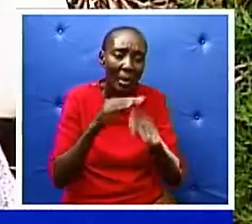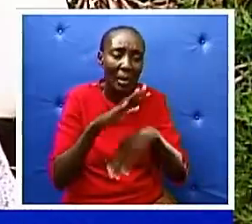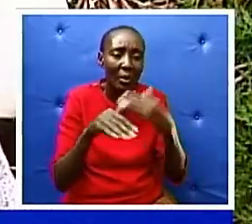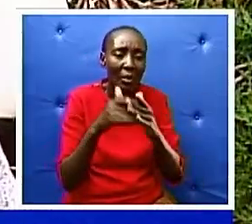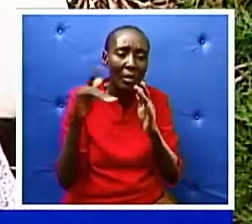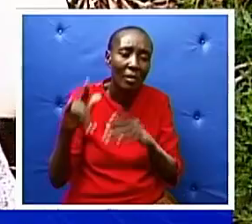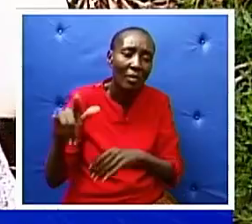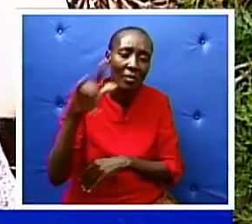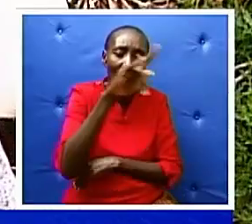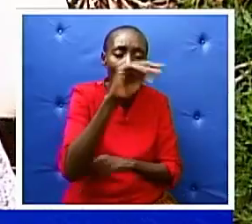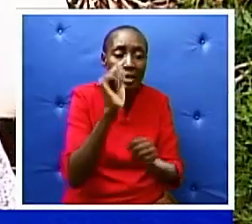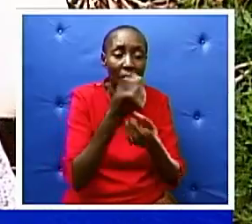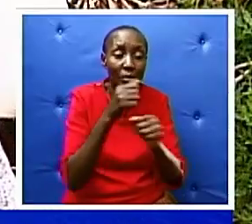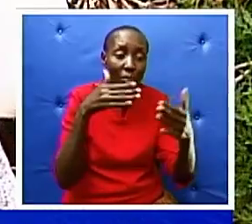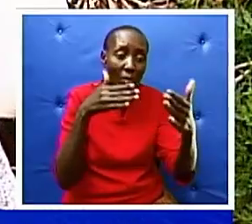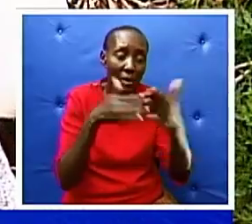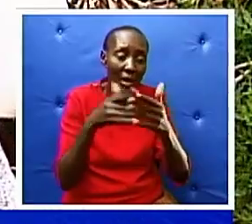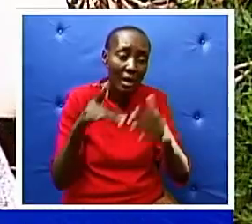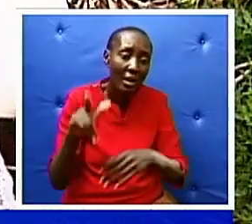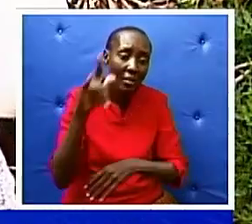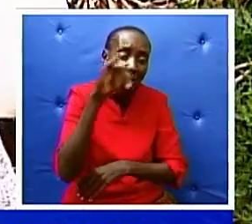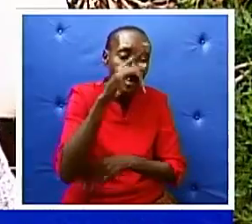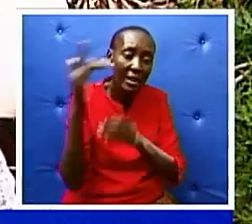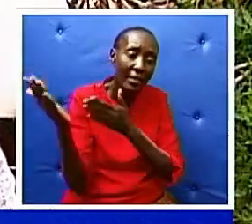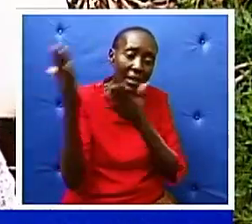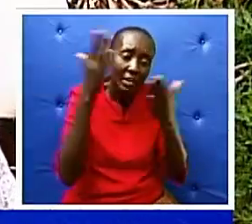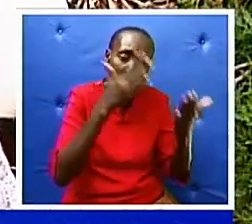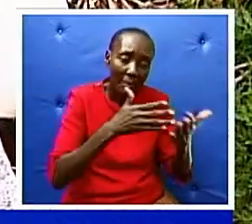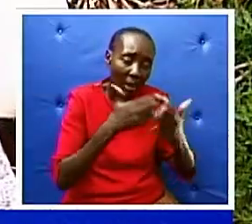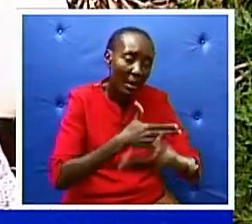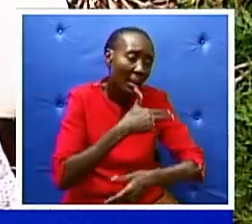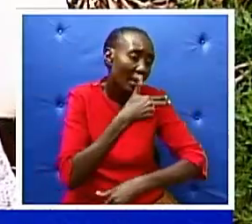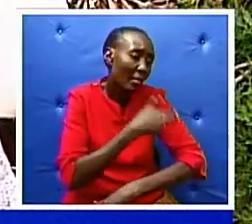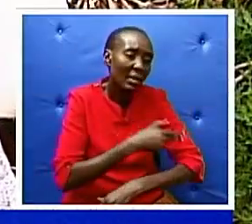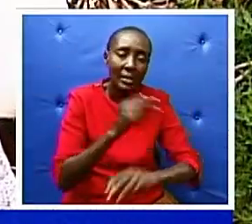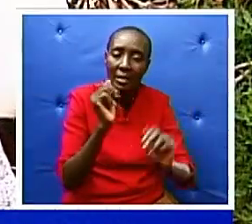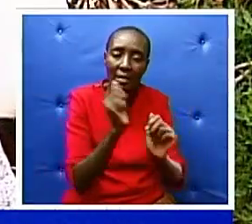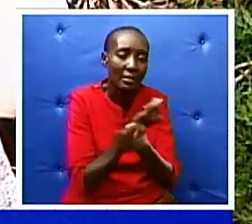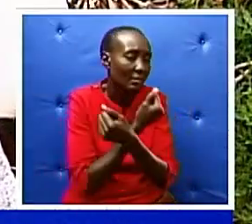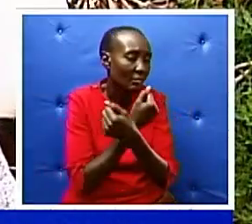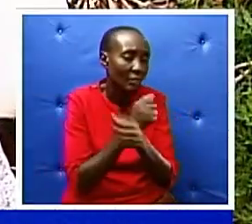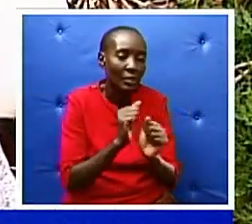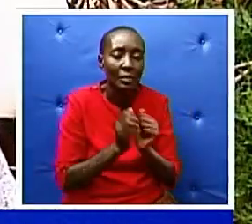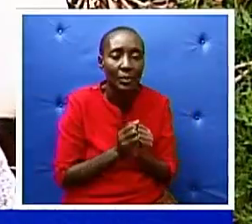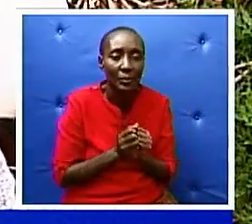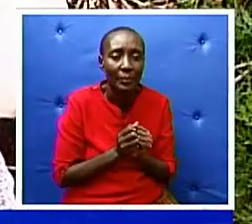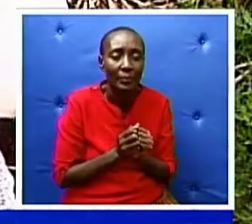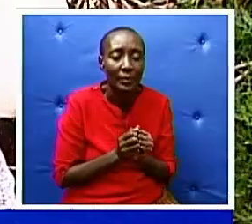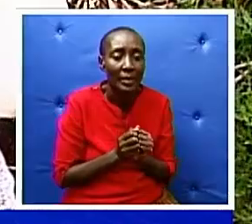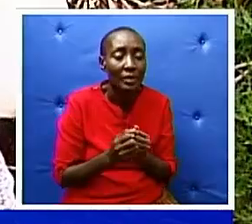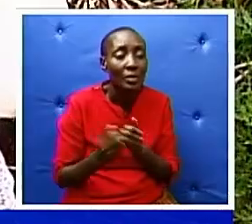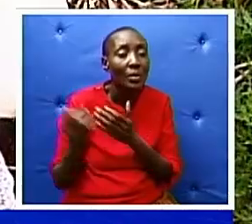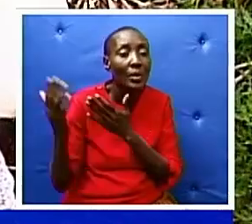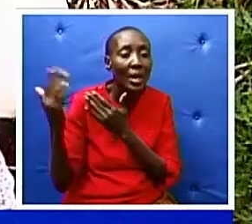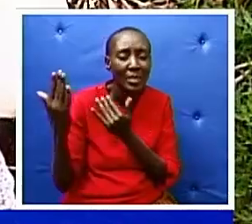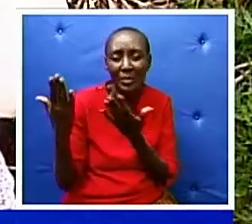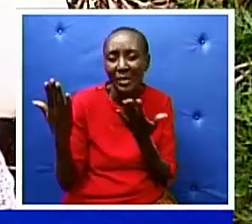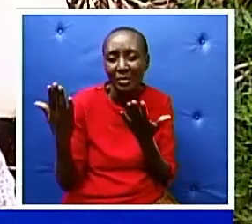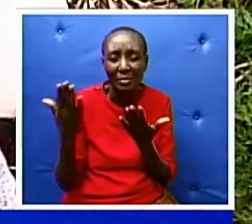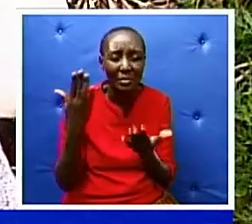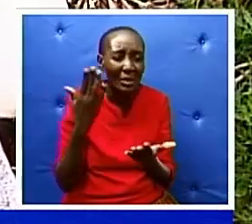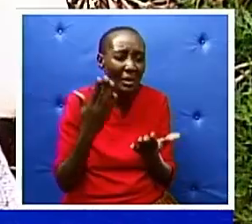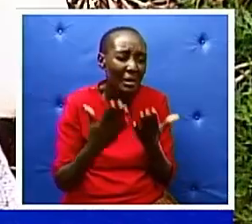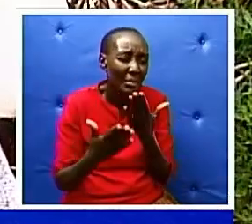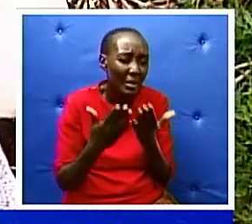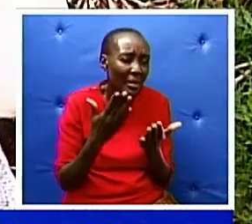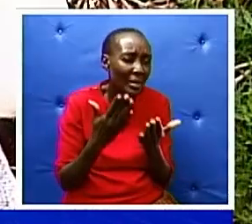to bring vaccines to Kenya. That's impossible. So the second batch is expected. I think they said it will